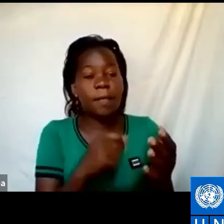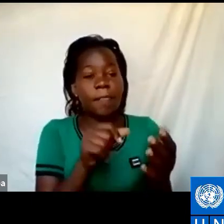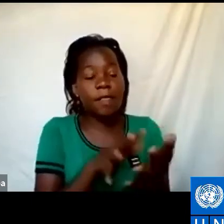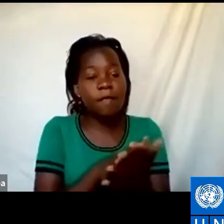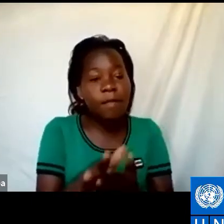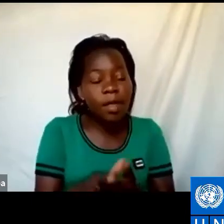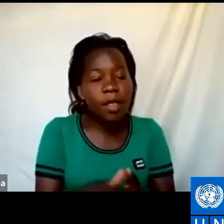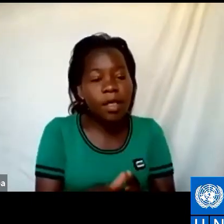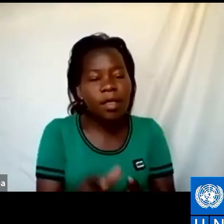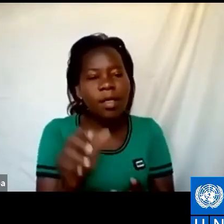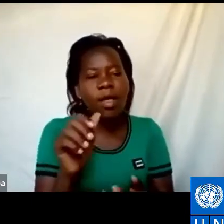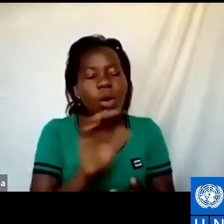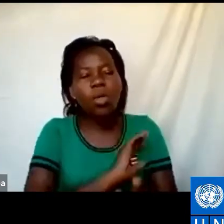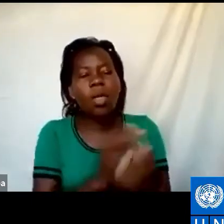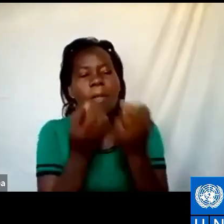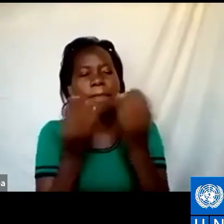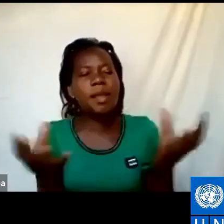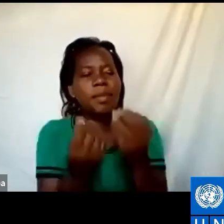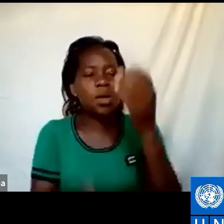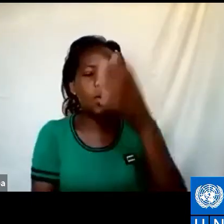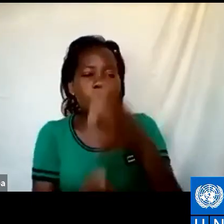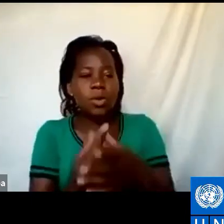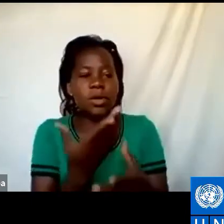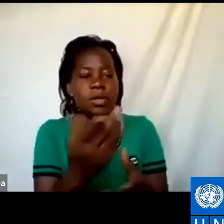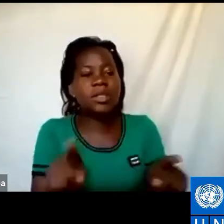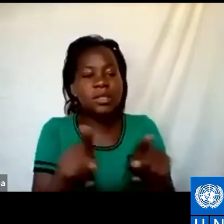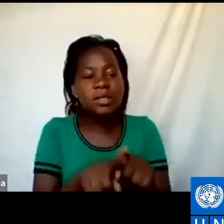opportunities and project profiles.